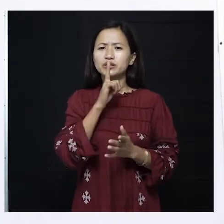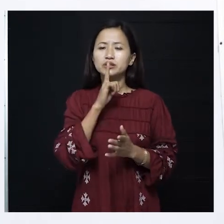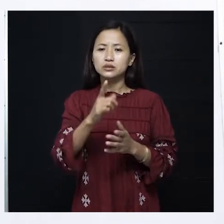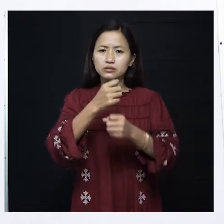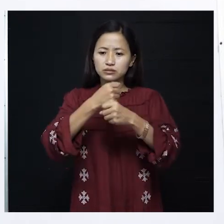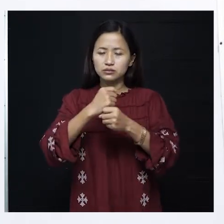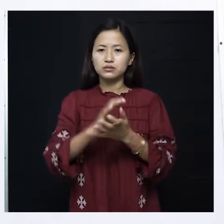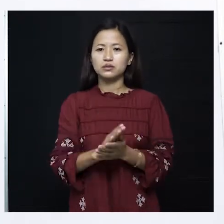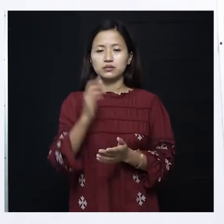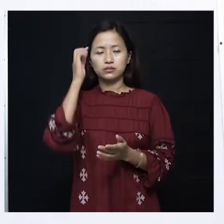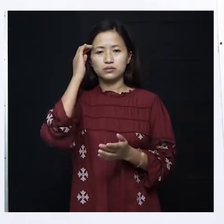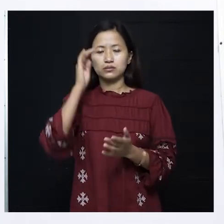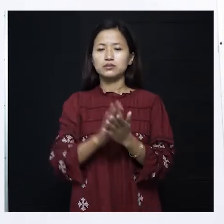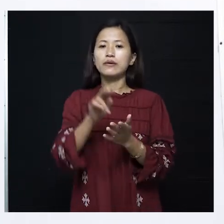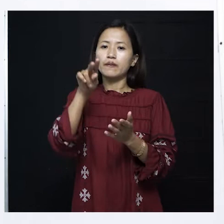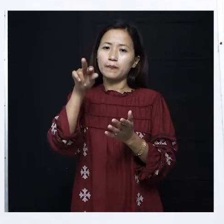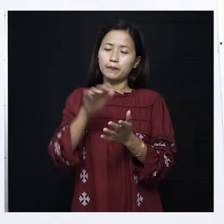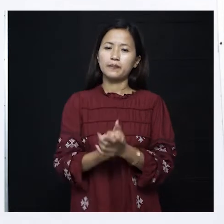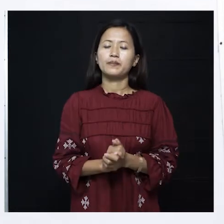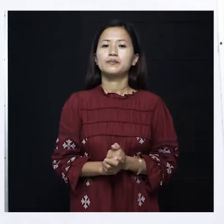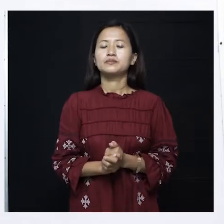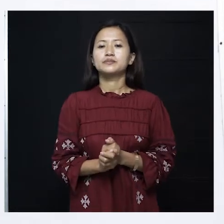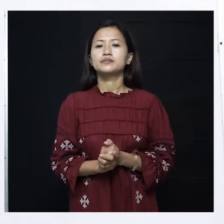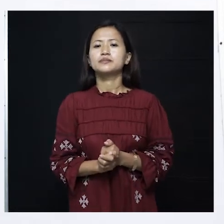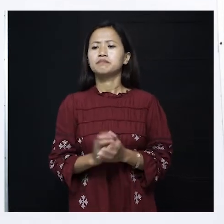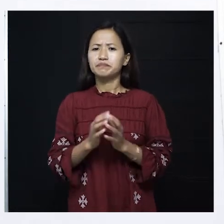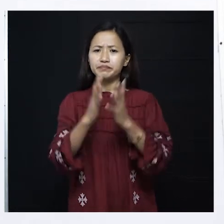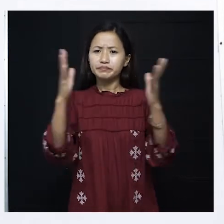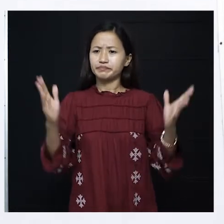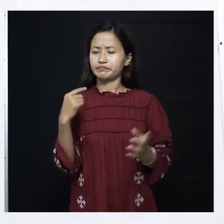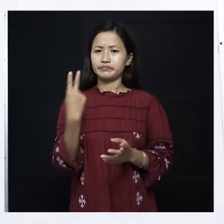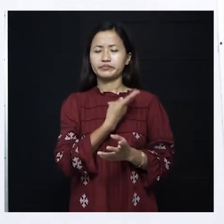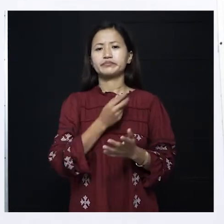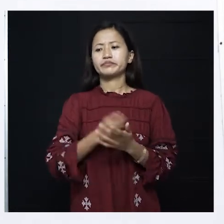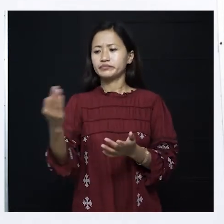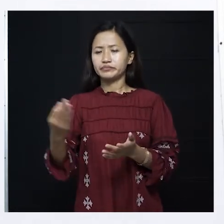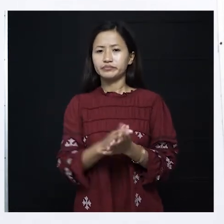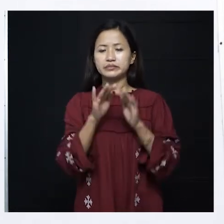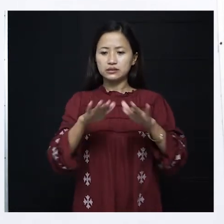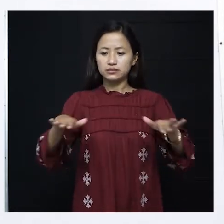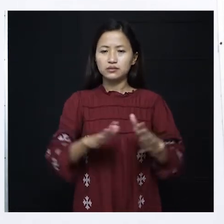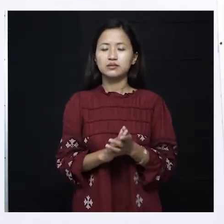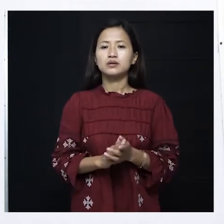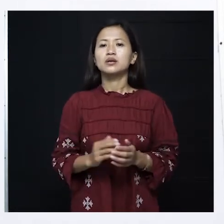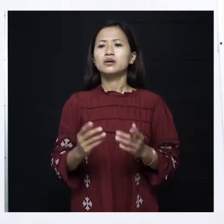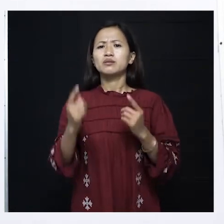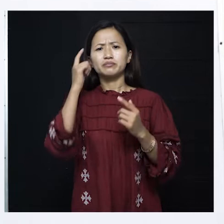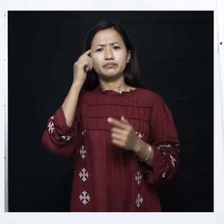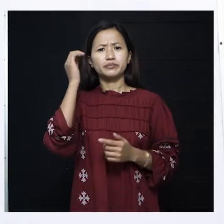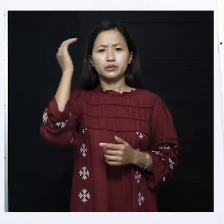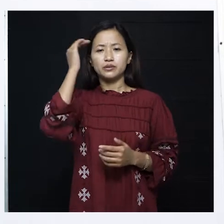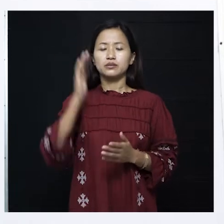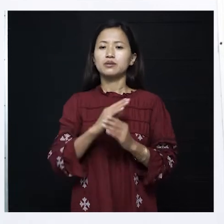sure you know the definition, because what happens at times is many of us, okay, many of you students, what you do is, since you are aware of it,